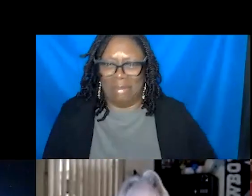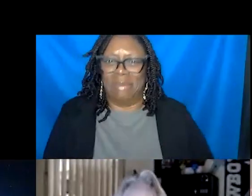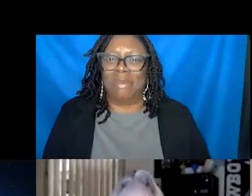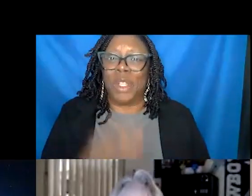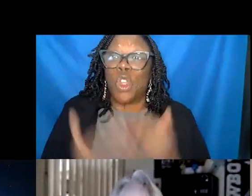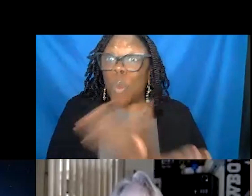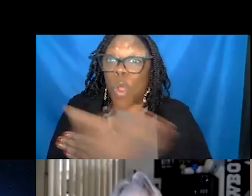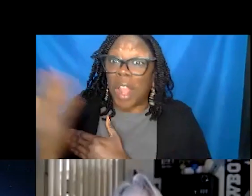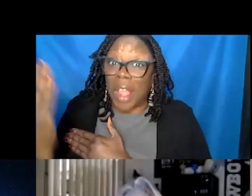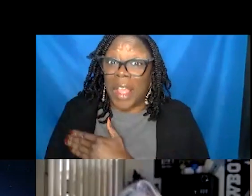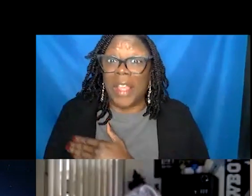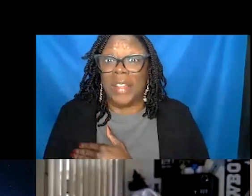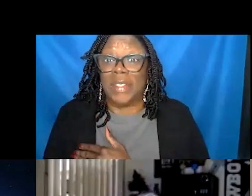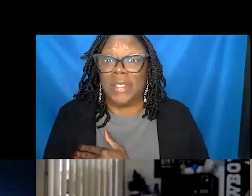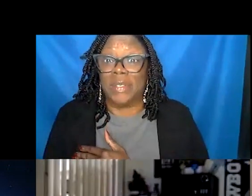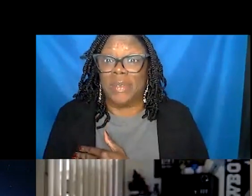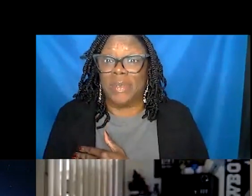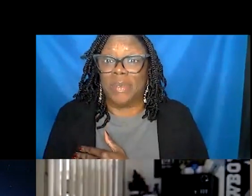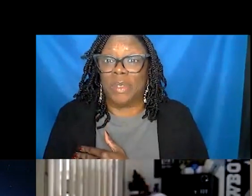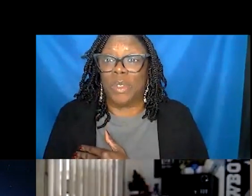Good morning to everyone on Zoom.